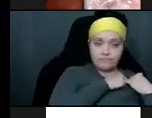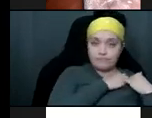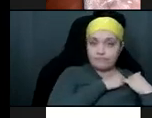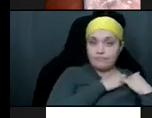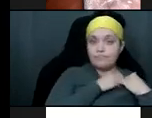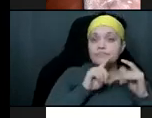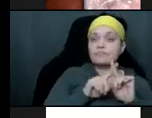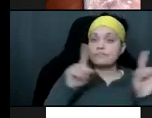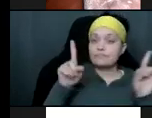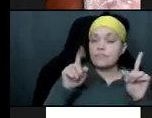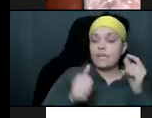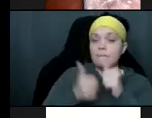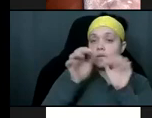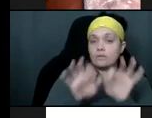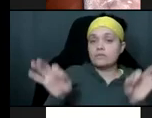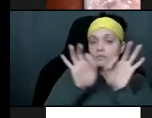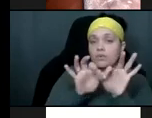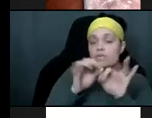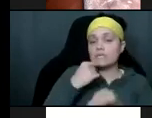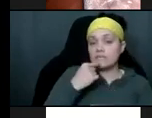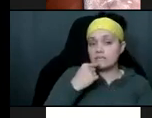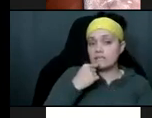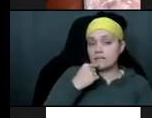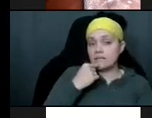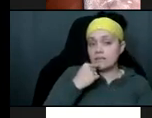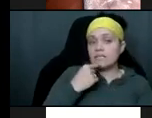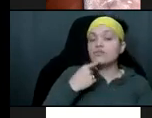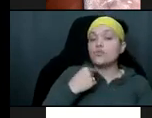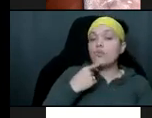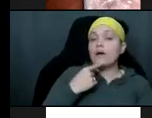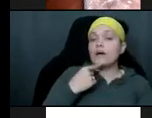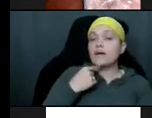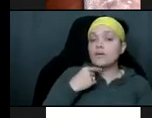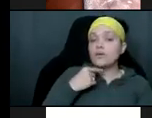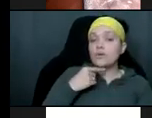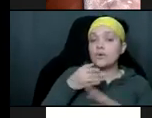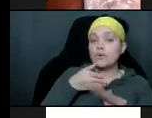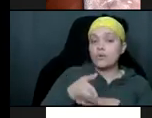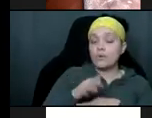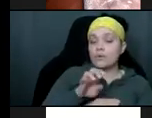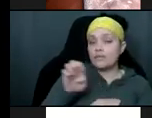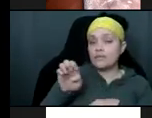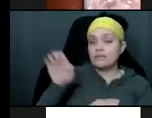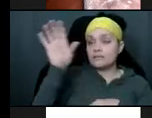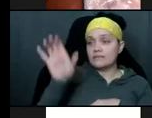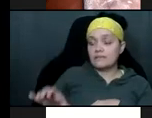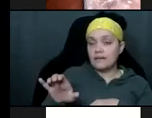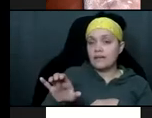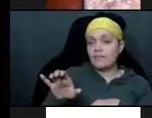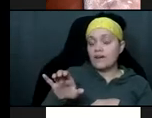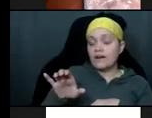But most important, I would say, is the red line going along the east side of